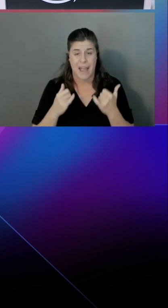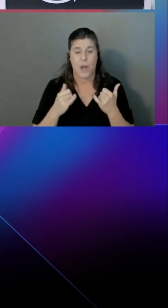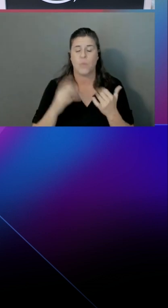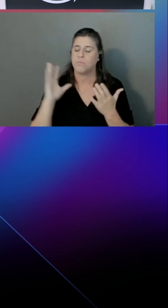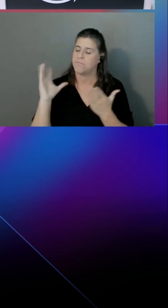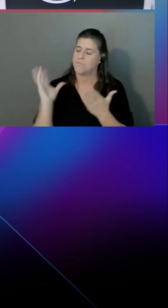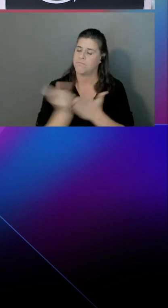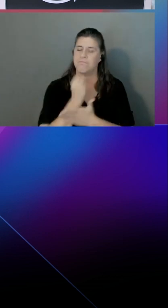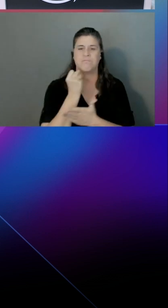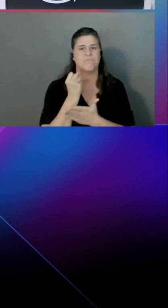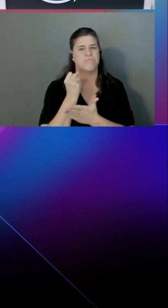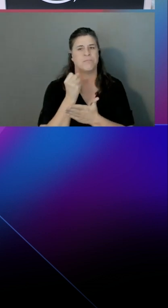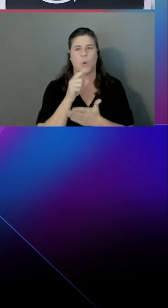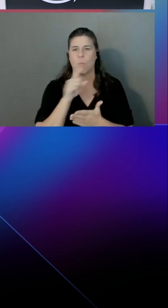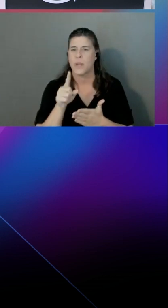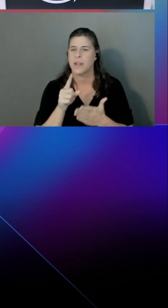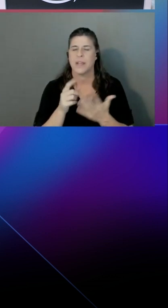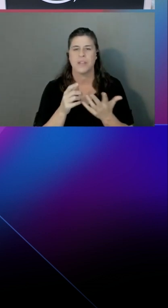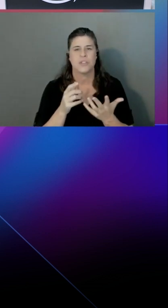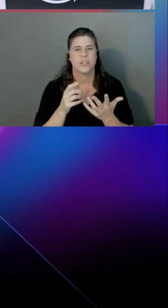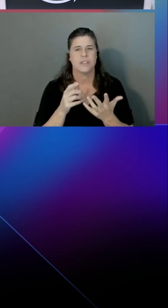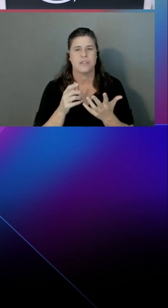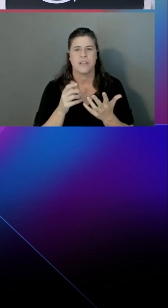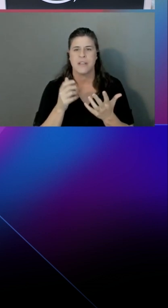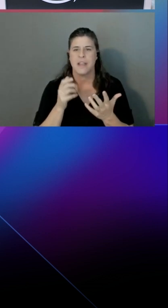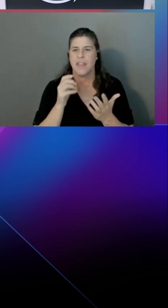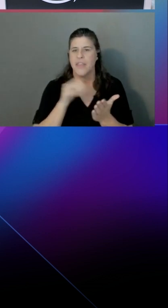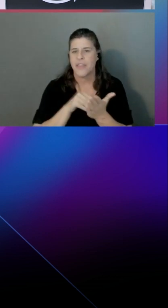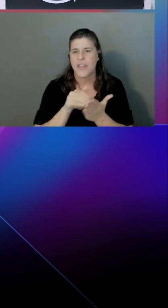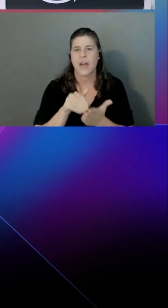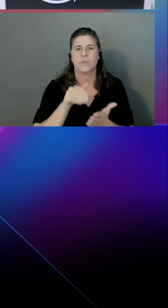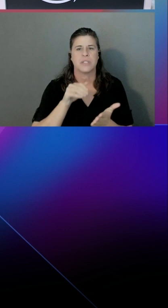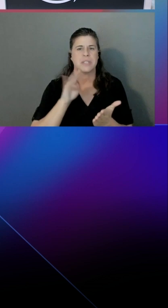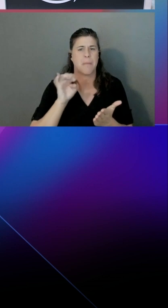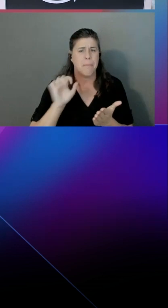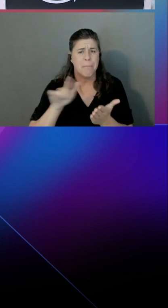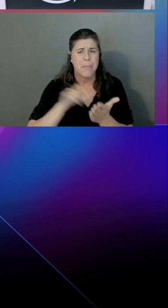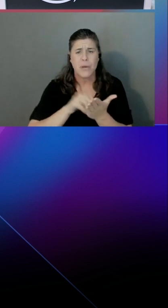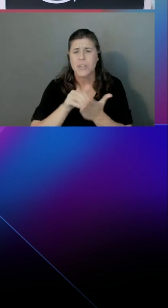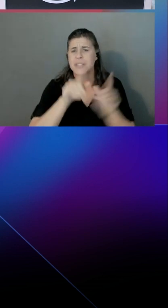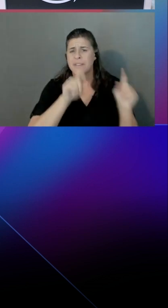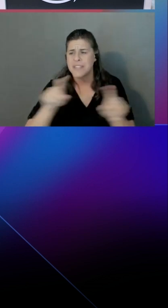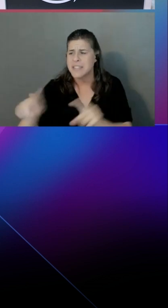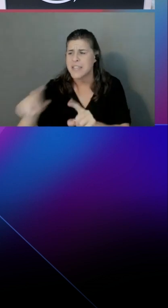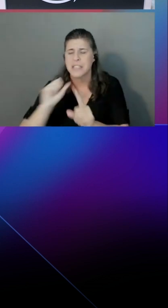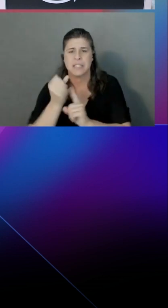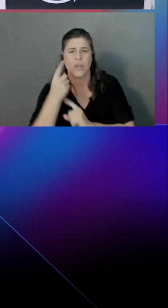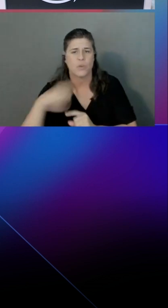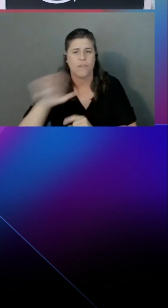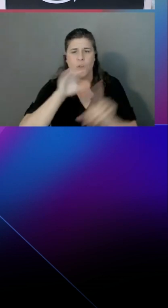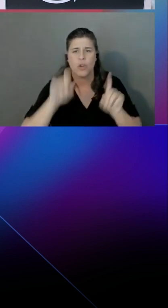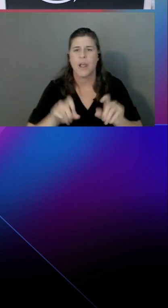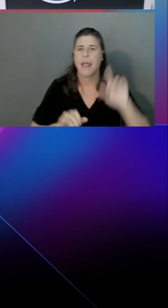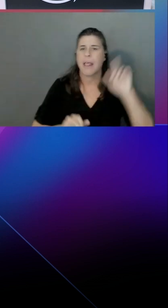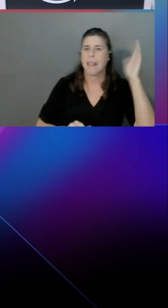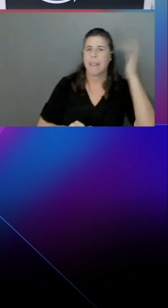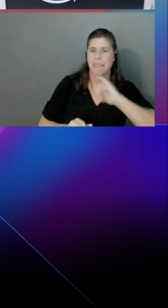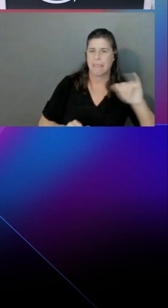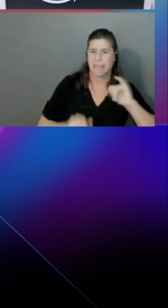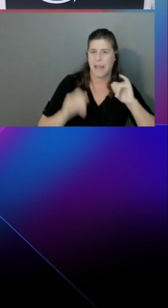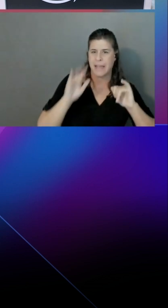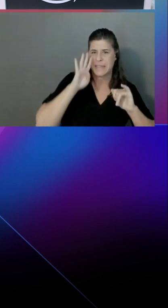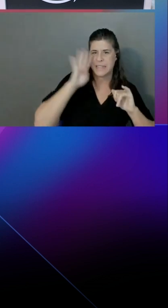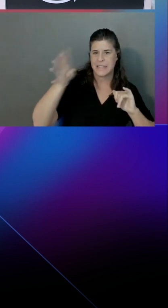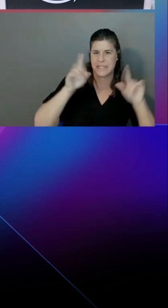up, thousands, hundreds of thousands, millions of test scenarios for your testing. Like simulated. Doing it in the cloud. Right. You can